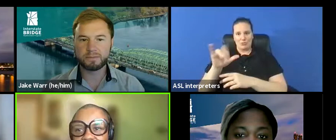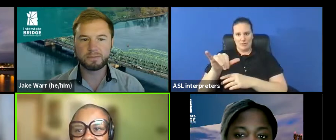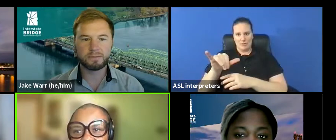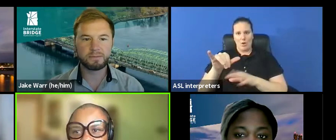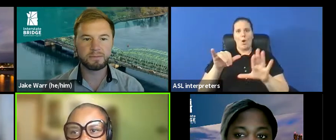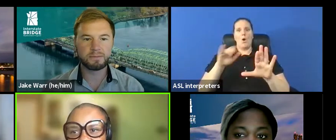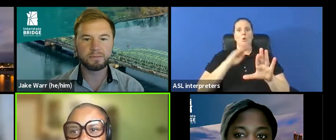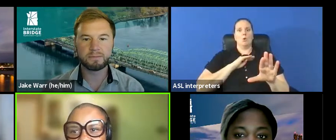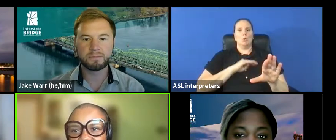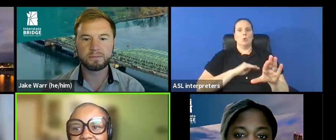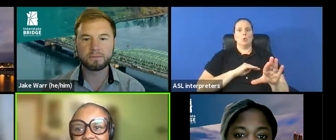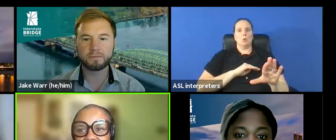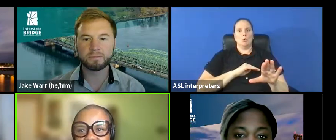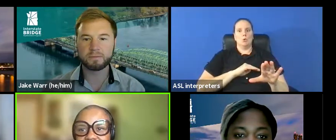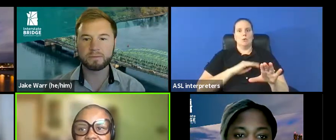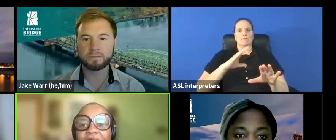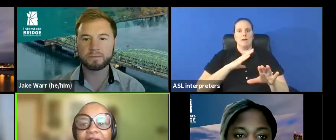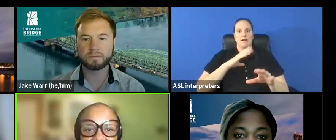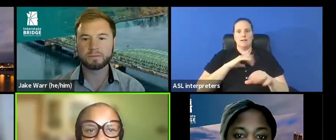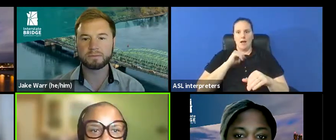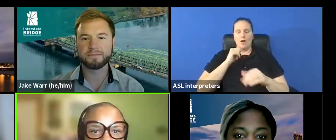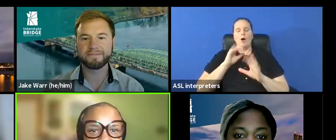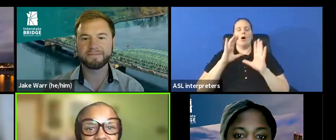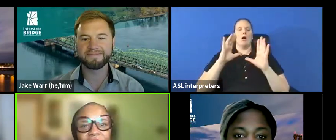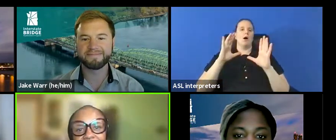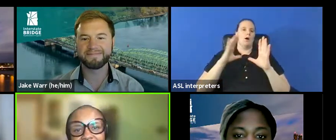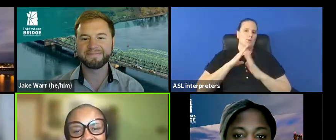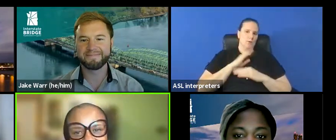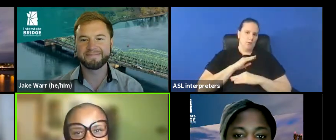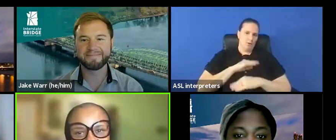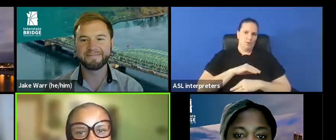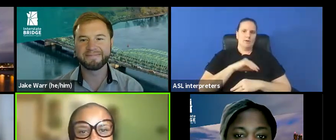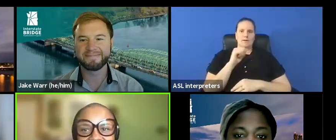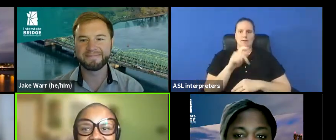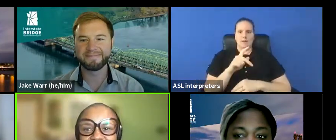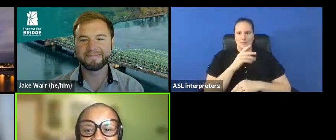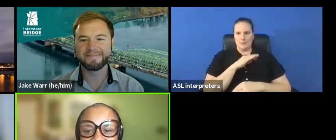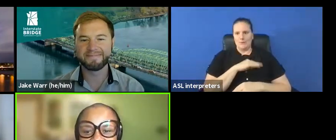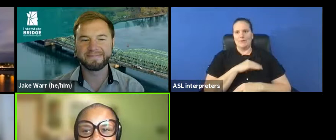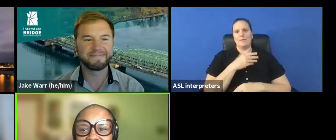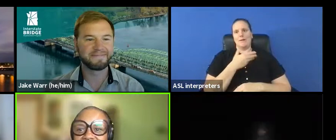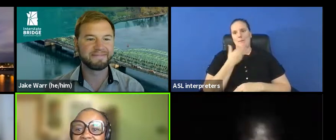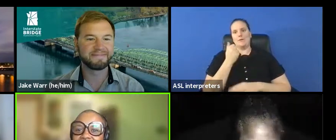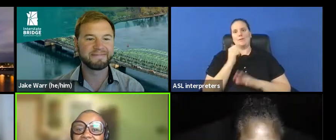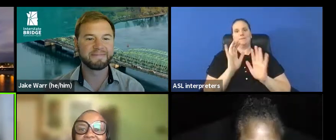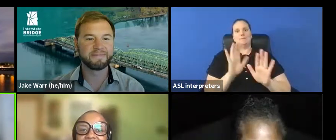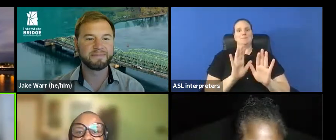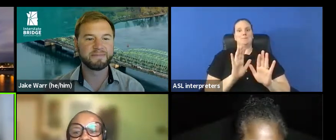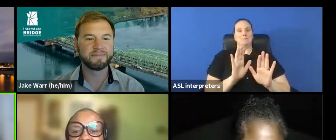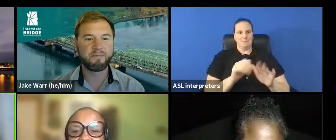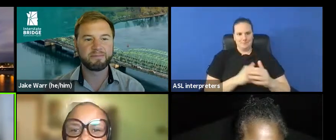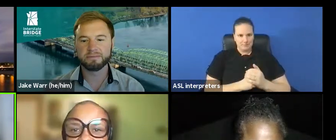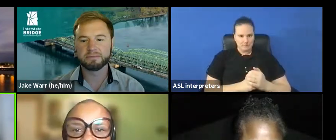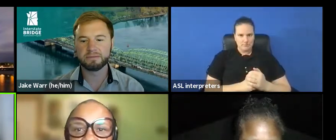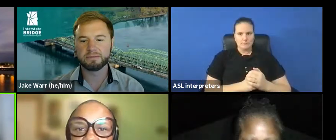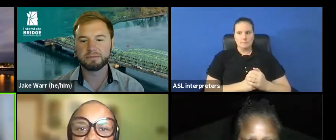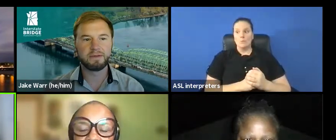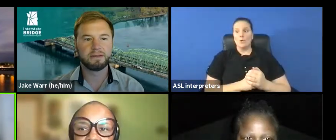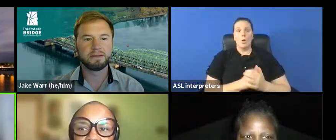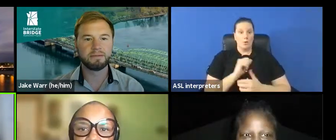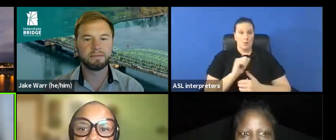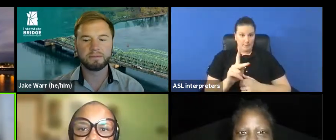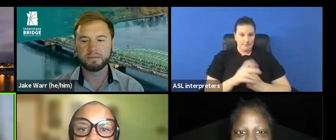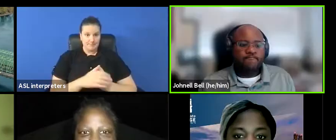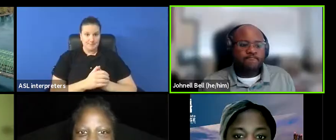Okay, good. So it's not just, okay, there we go. Whew. Much better. Okay.